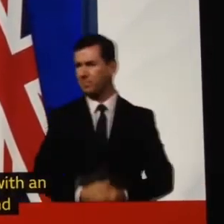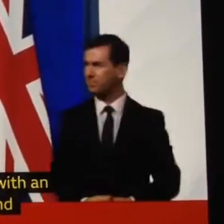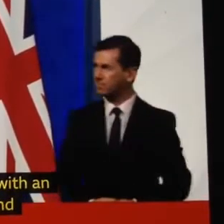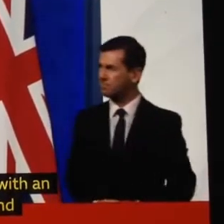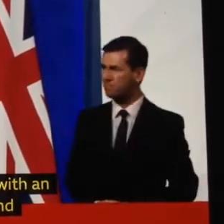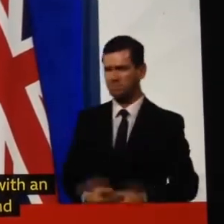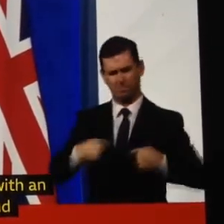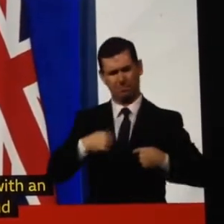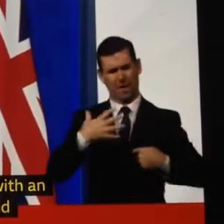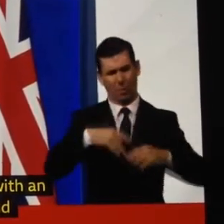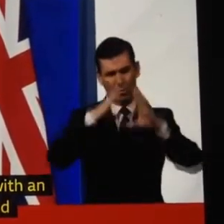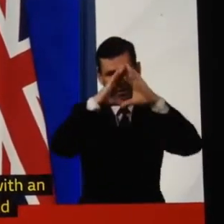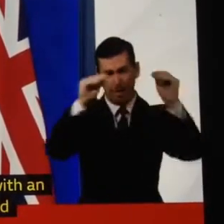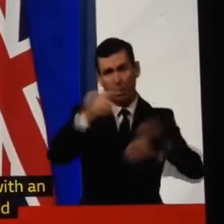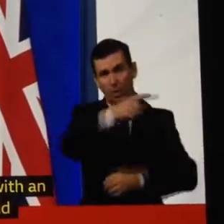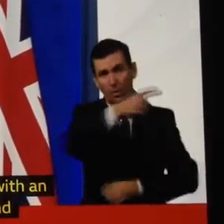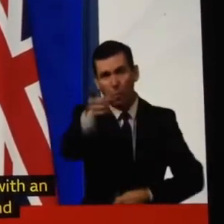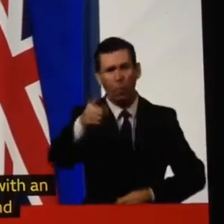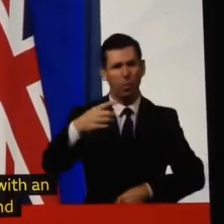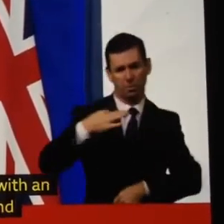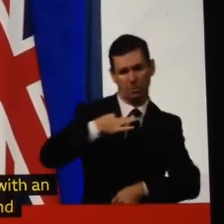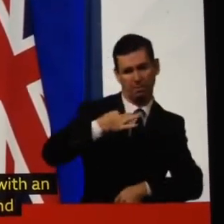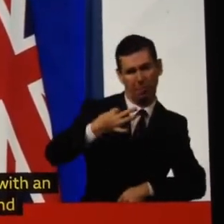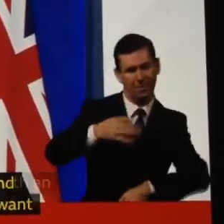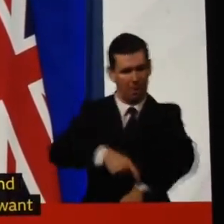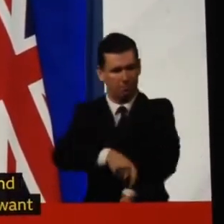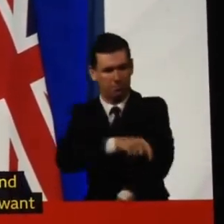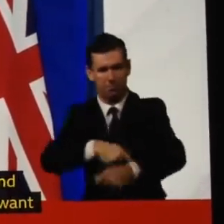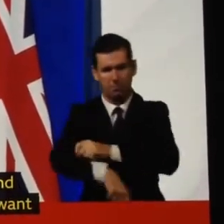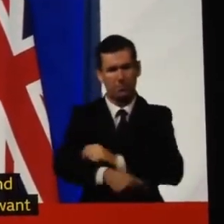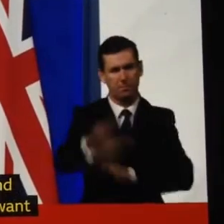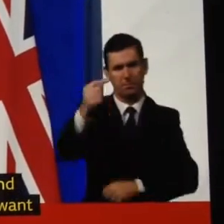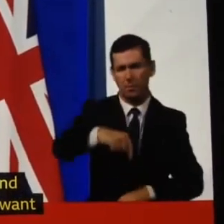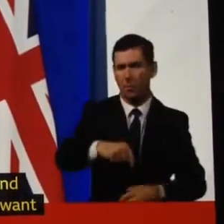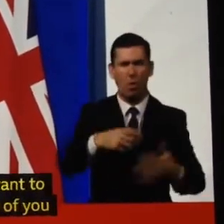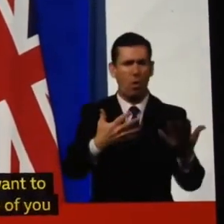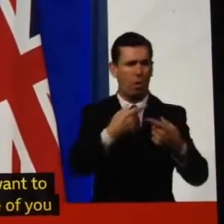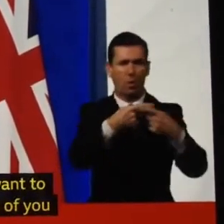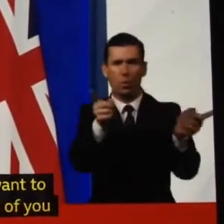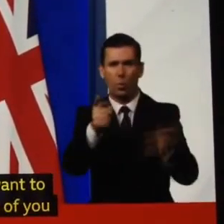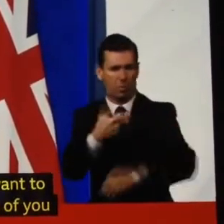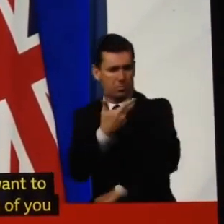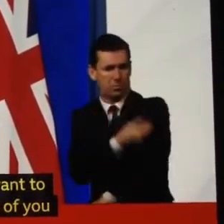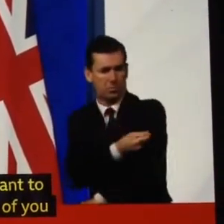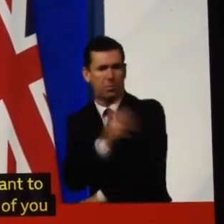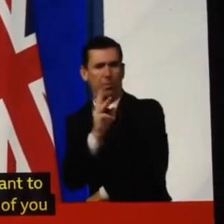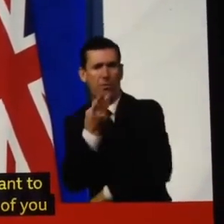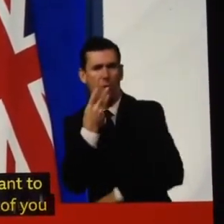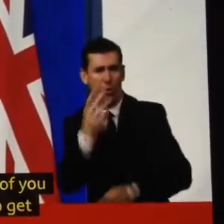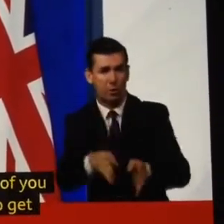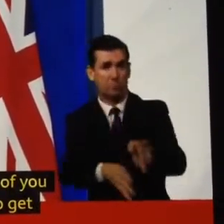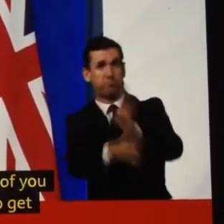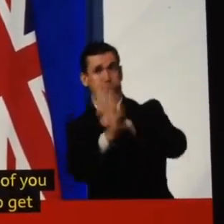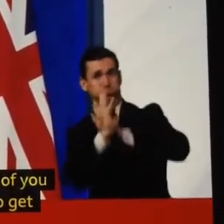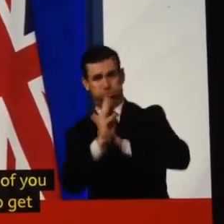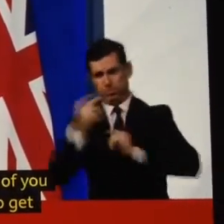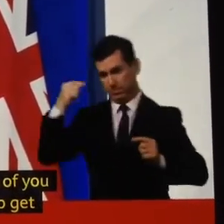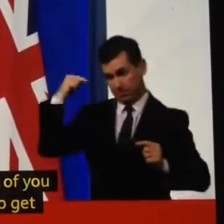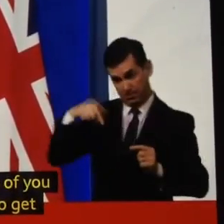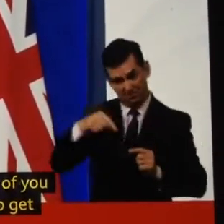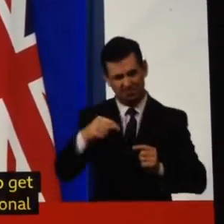every one of you who rolls up your sleeve to get jabbed is helping this national effort. And I want to